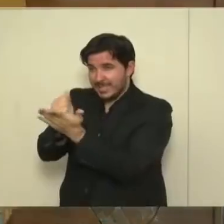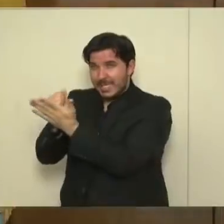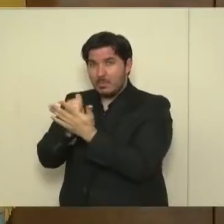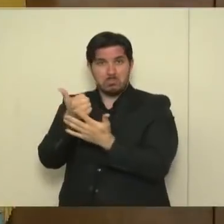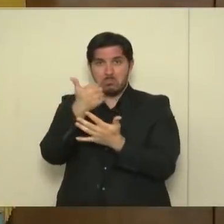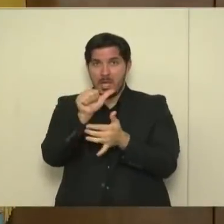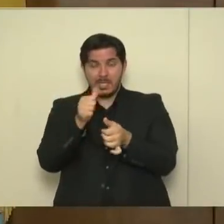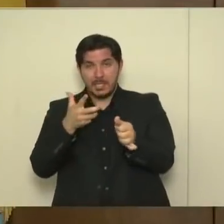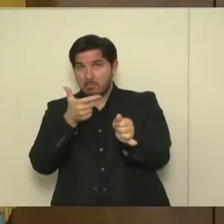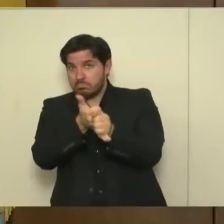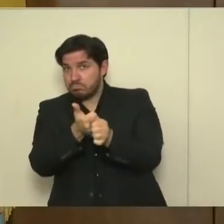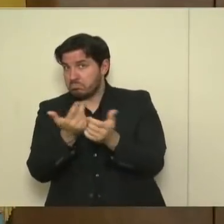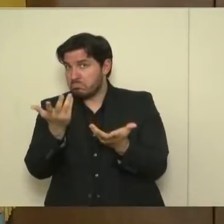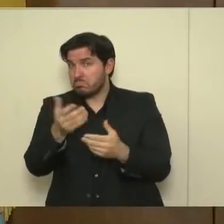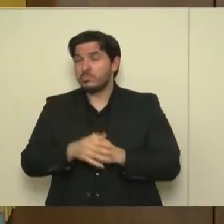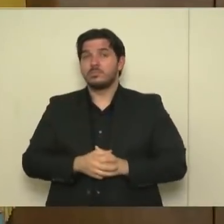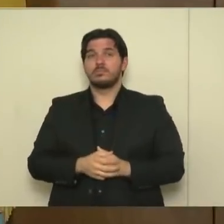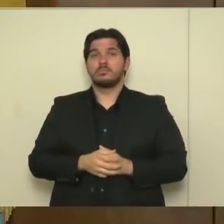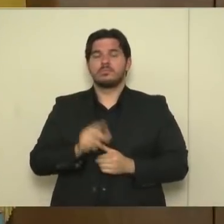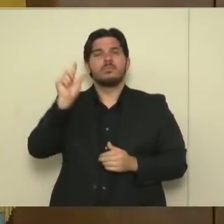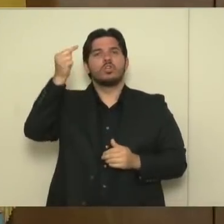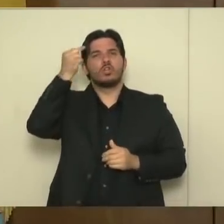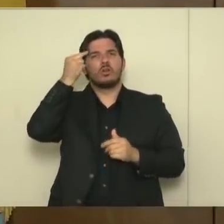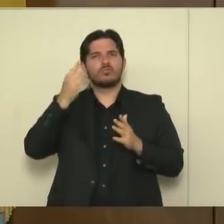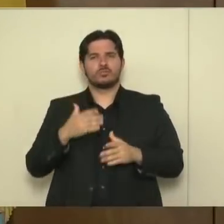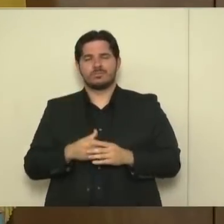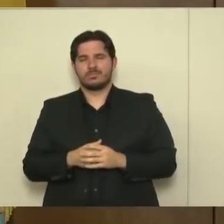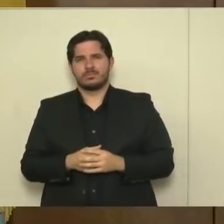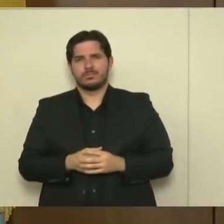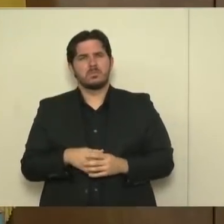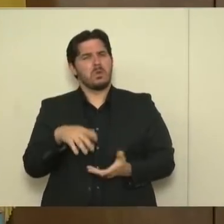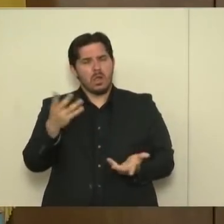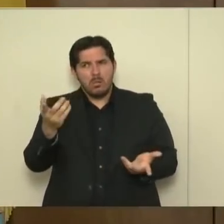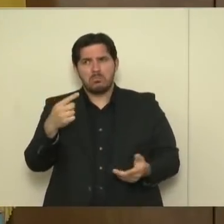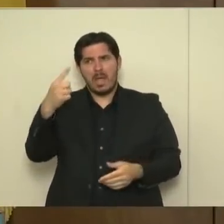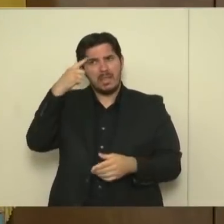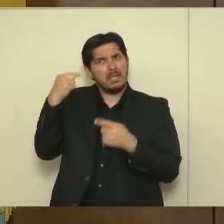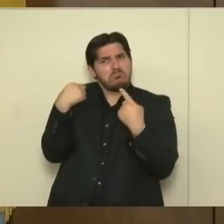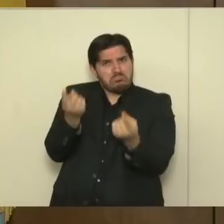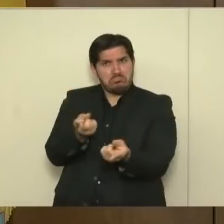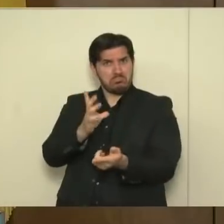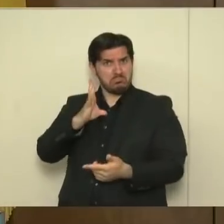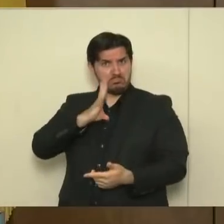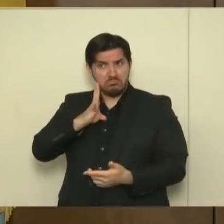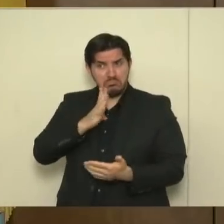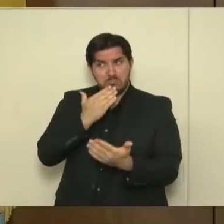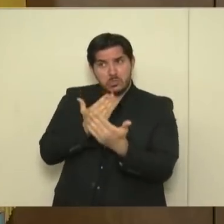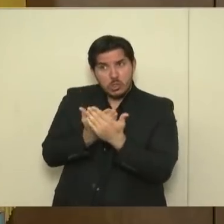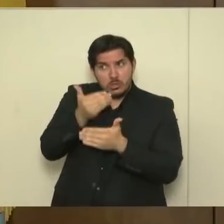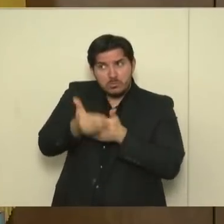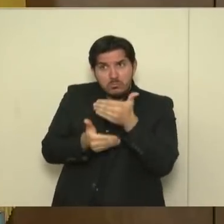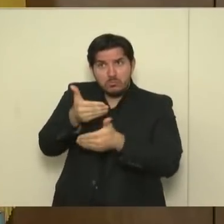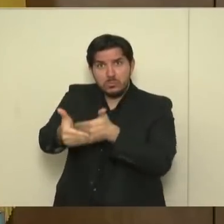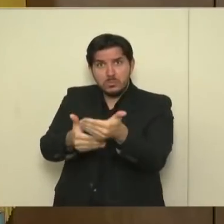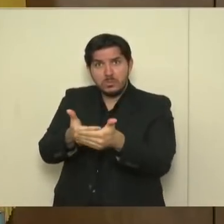think it's going really well. And I think it's both things. I think restaurants are working incredibly hard to be